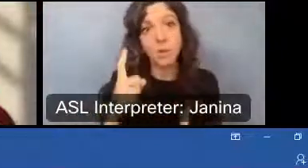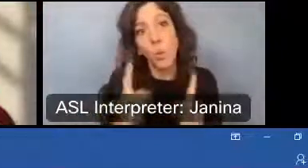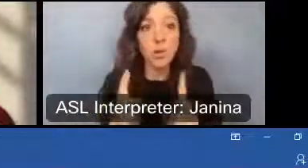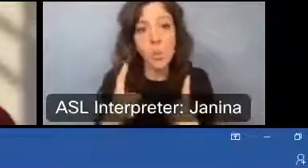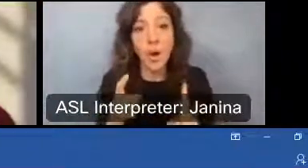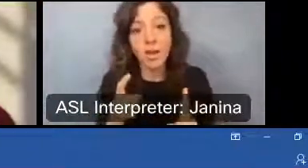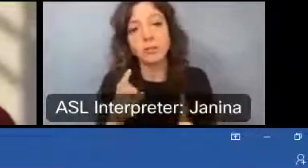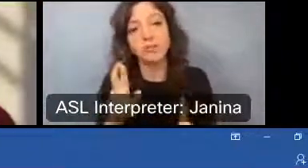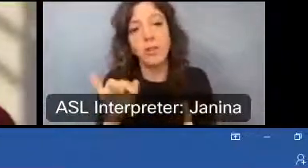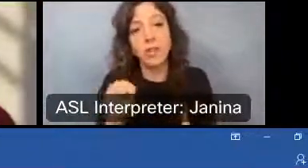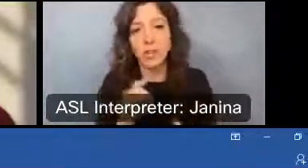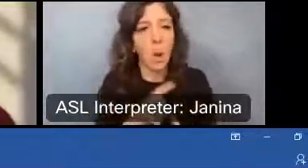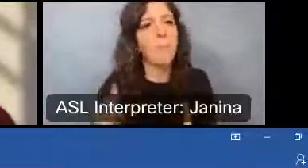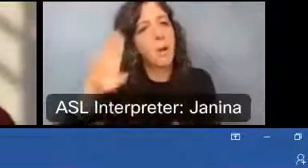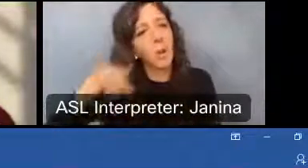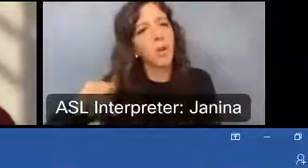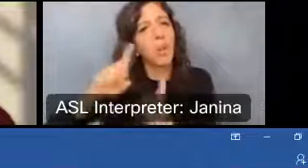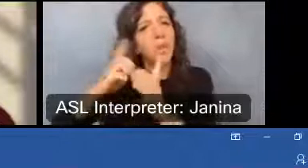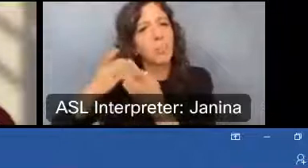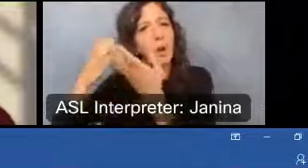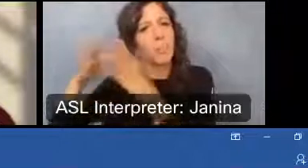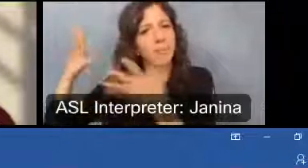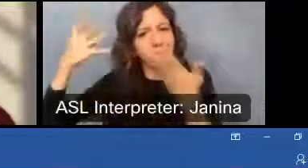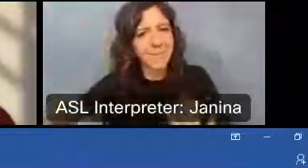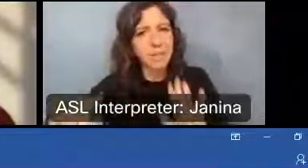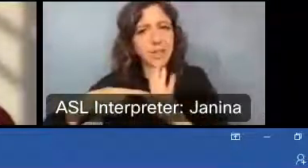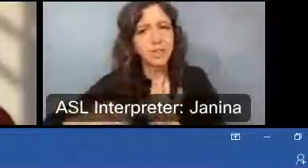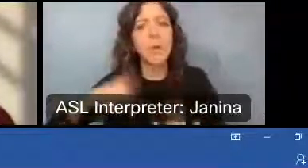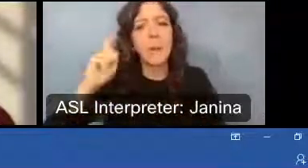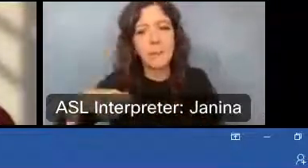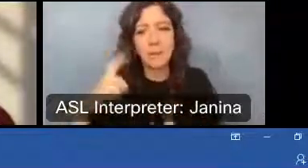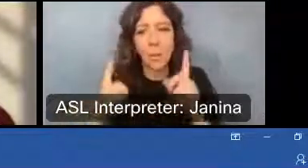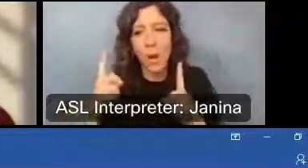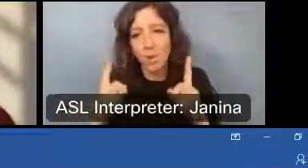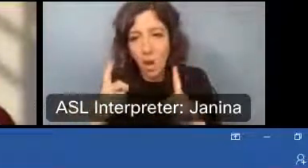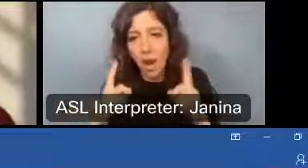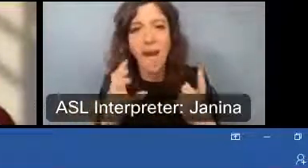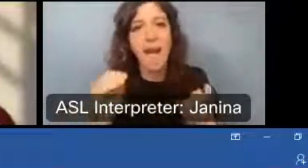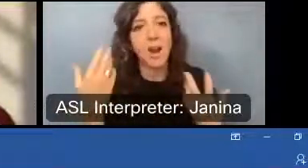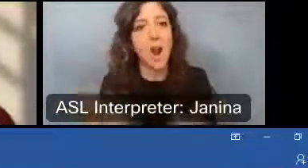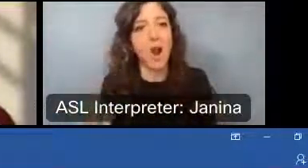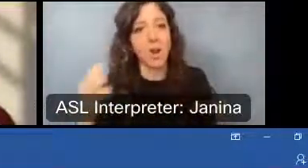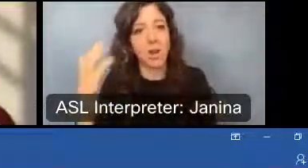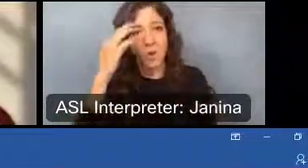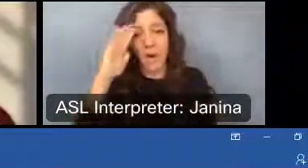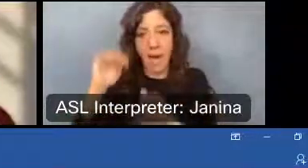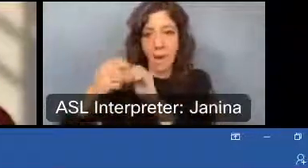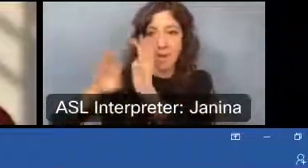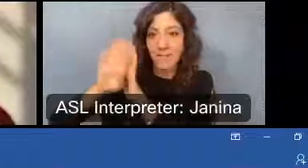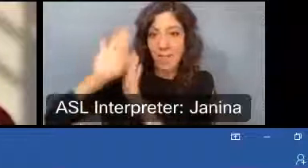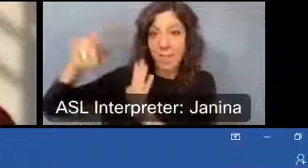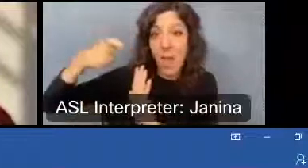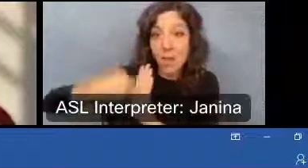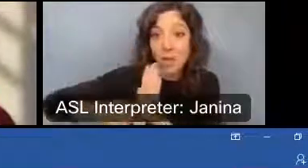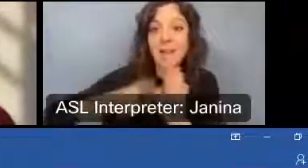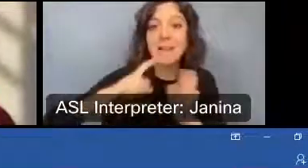However, we know that's what the department has indicated, that it should be a 1-to-1, and we know that the way they developed the rate was based off of